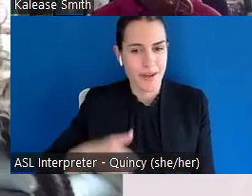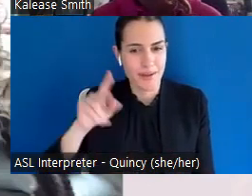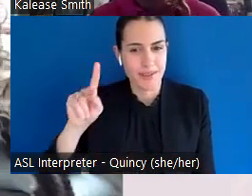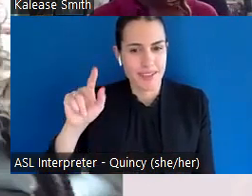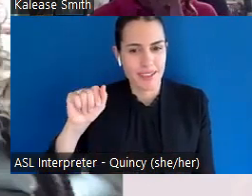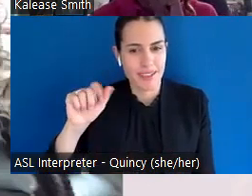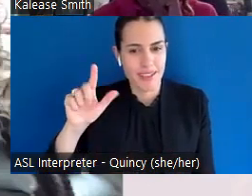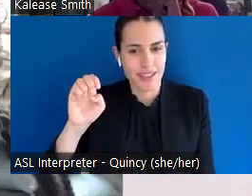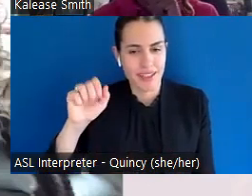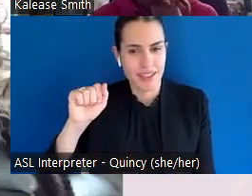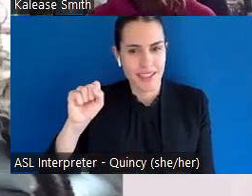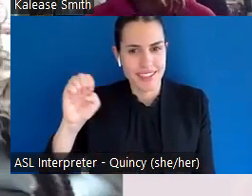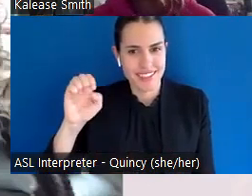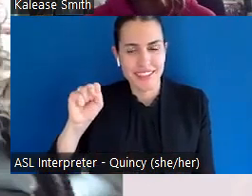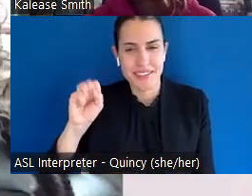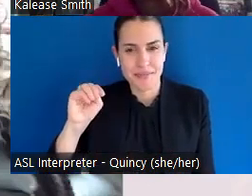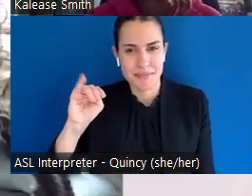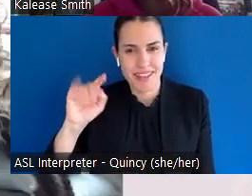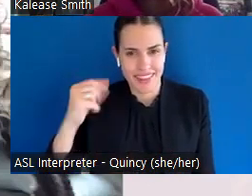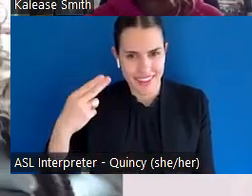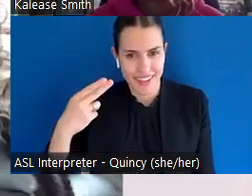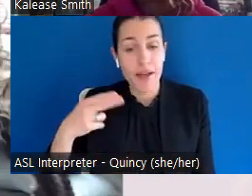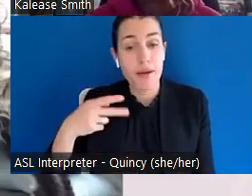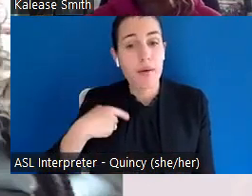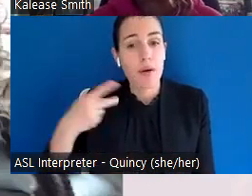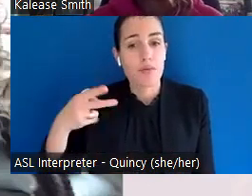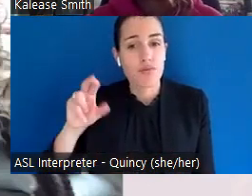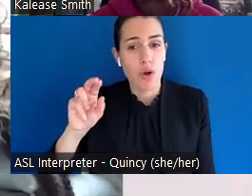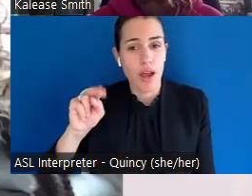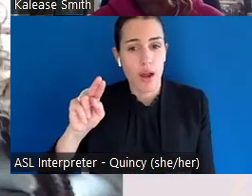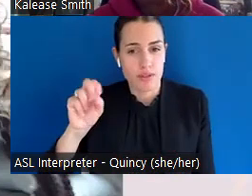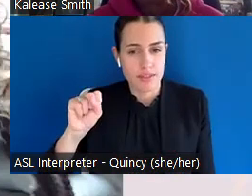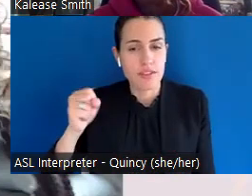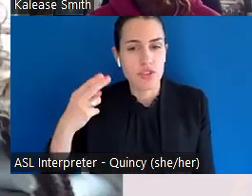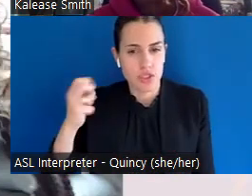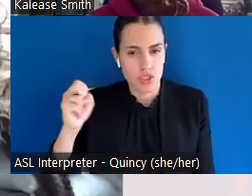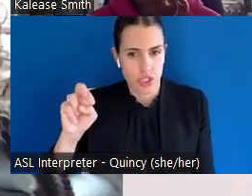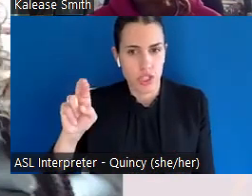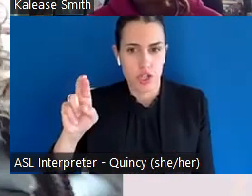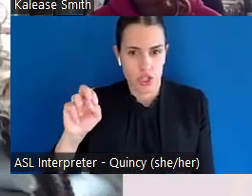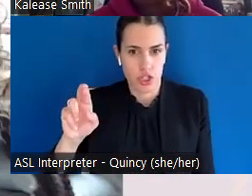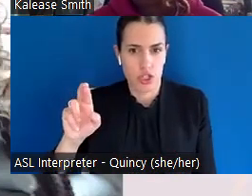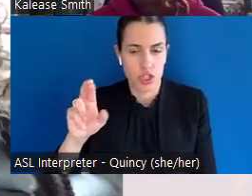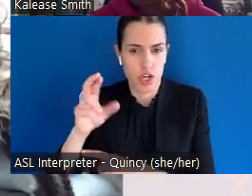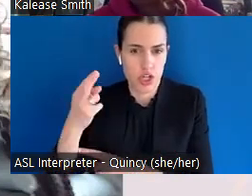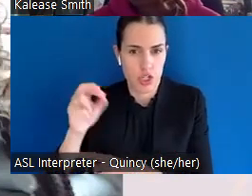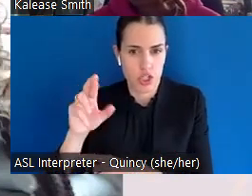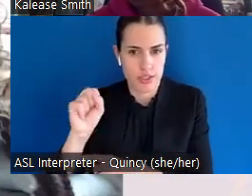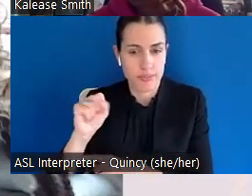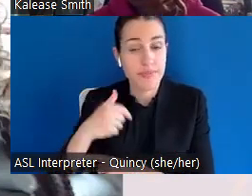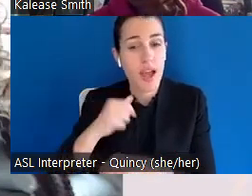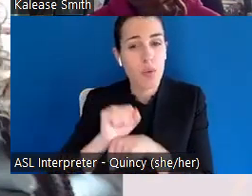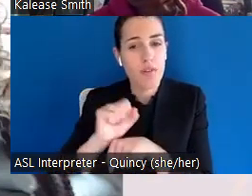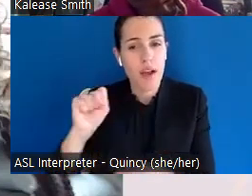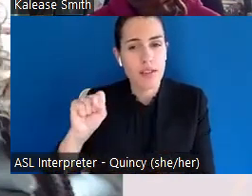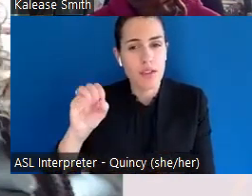Smith. Excuse me, my pronouns are she, her, and hers. And I work for SOS, Sexual